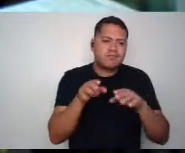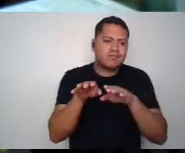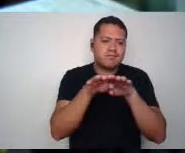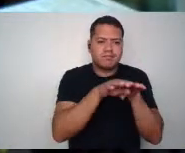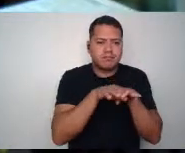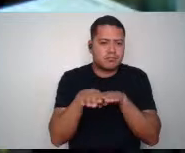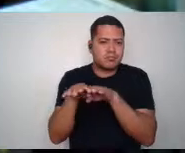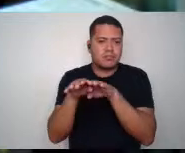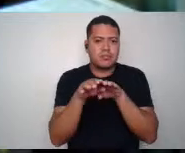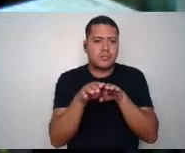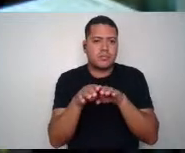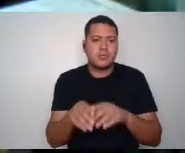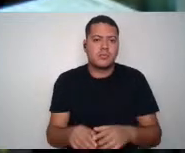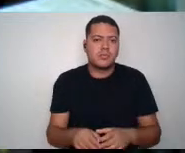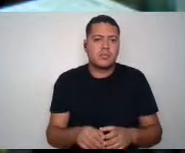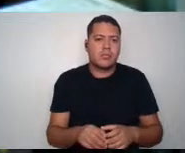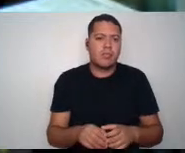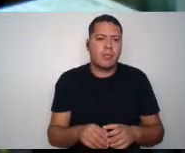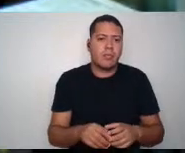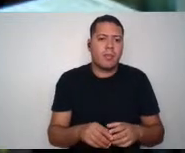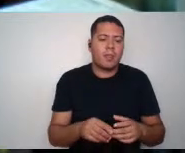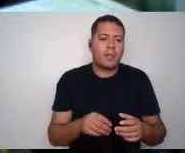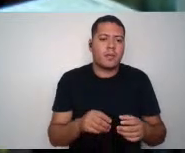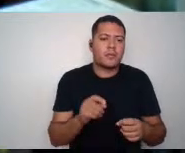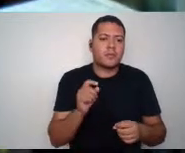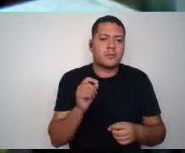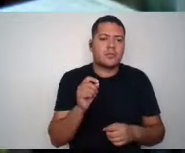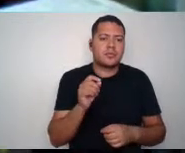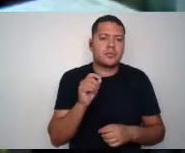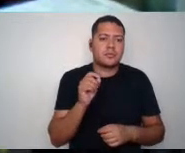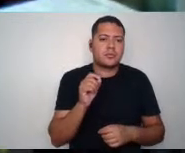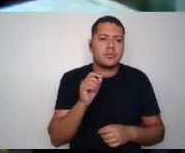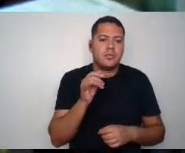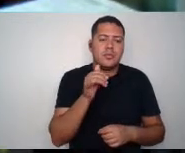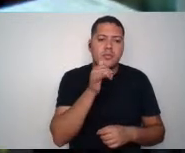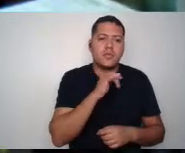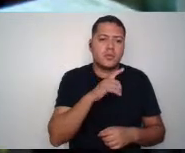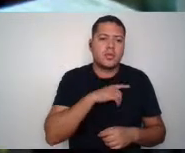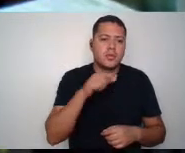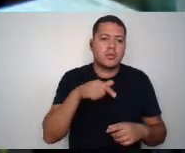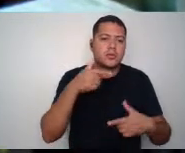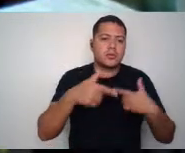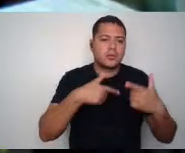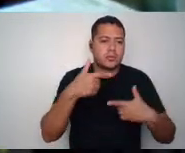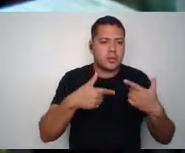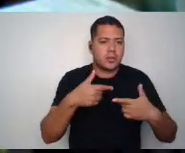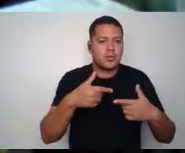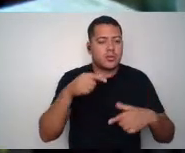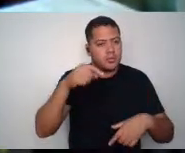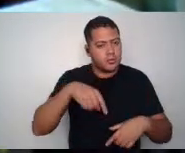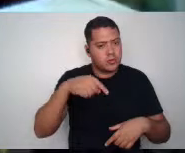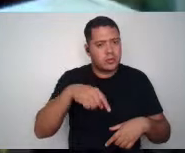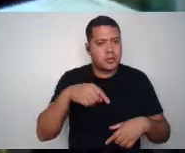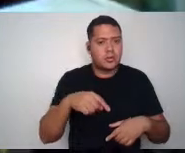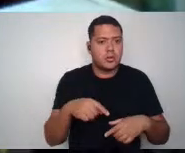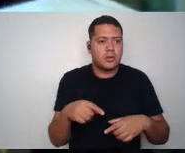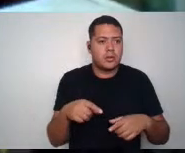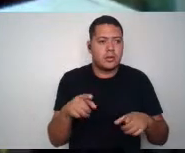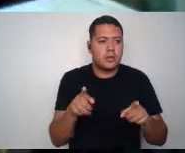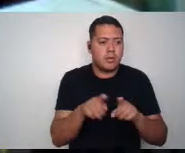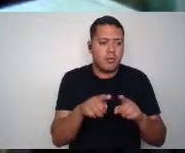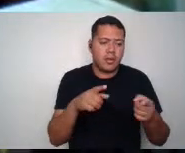Portugal have a very similar situation concerning the labor issues here.